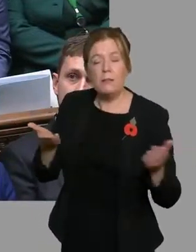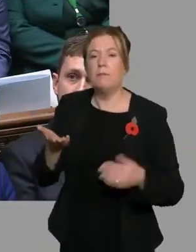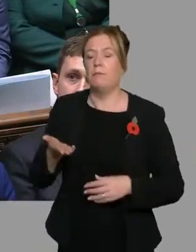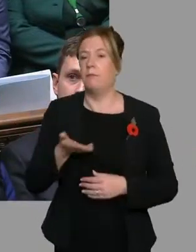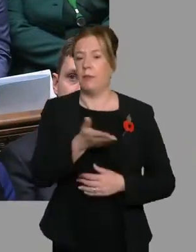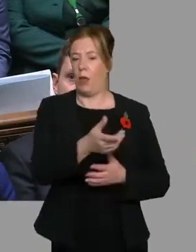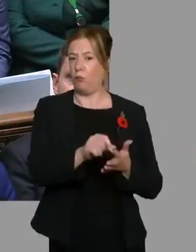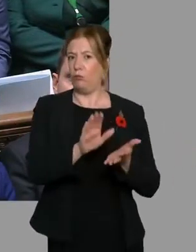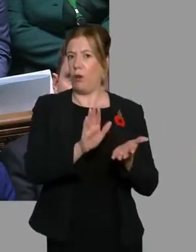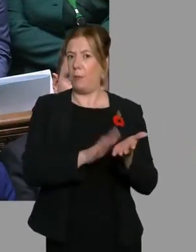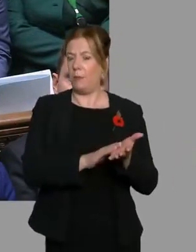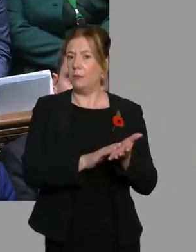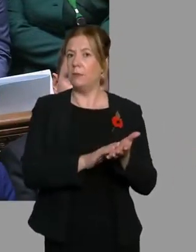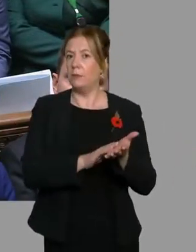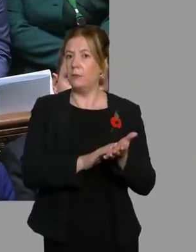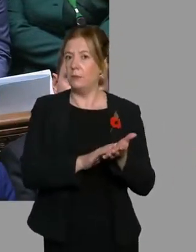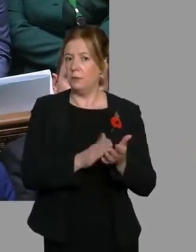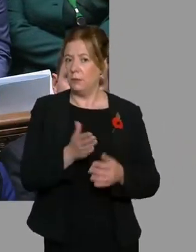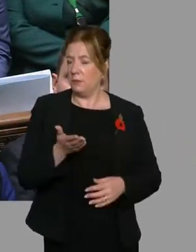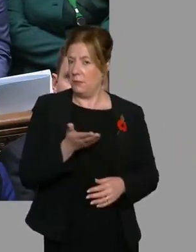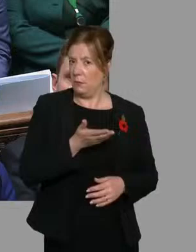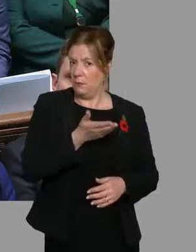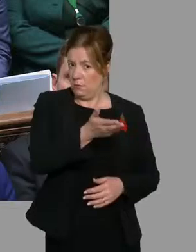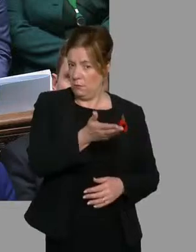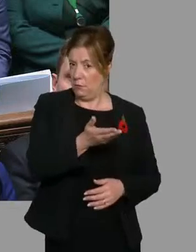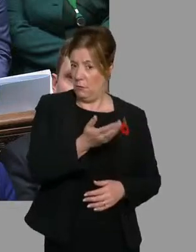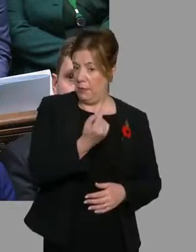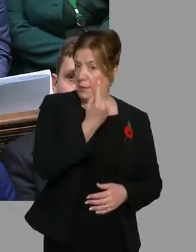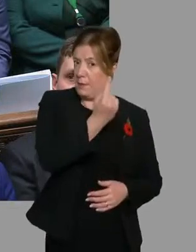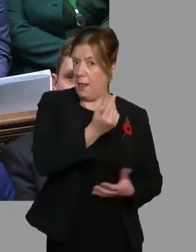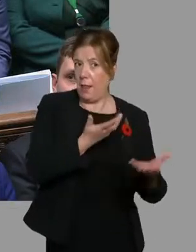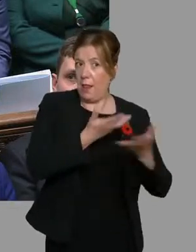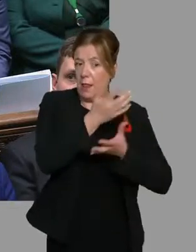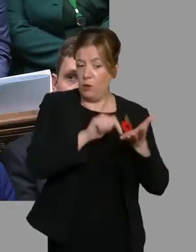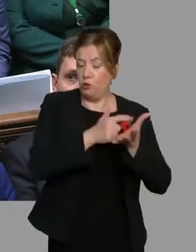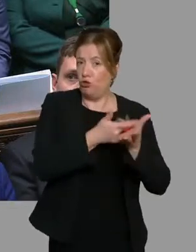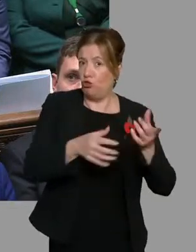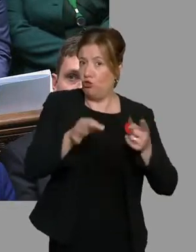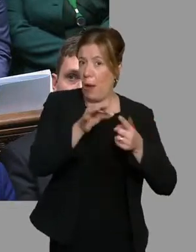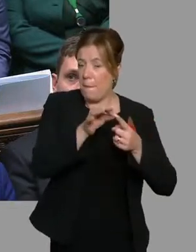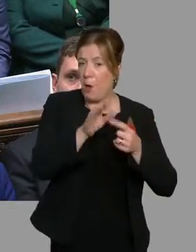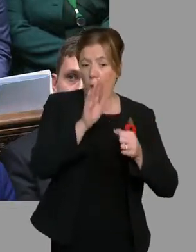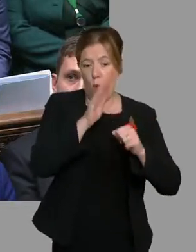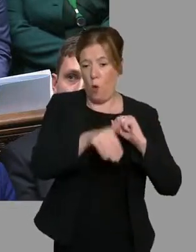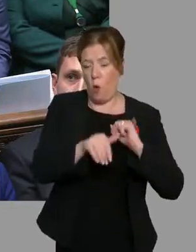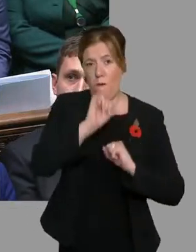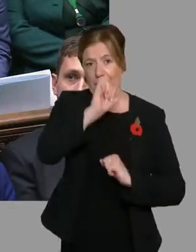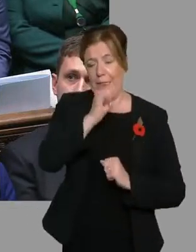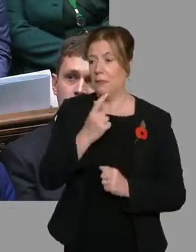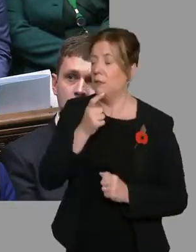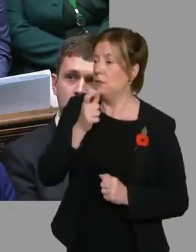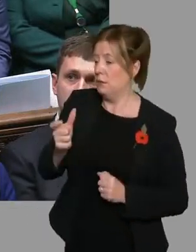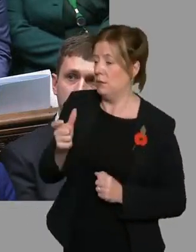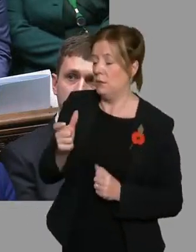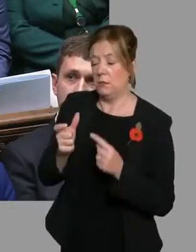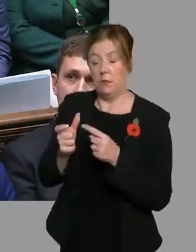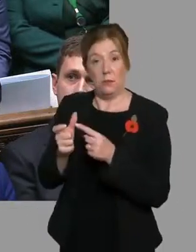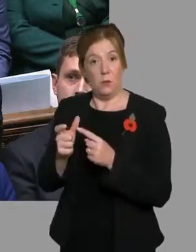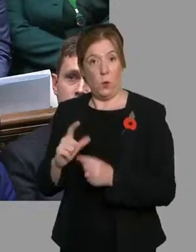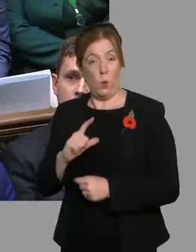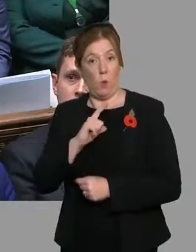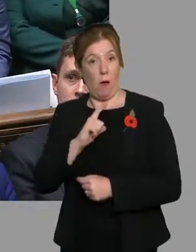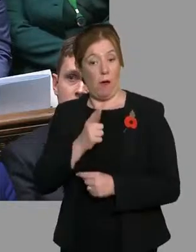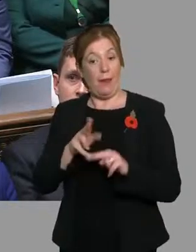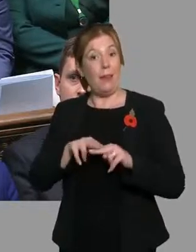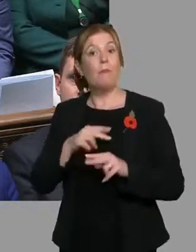to change its mind? Because otherwise it's a huge threat to global security and to national security in the UK. Does